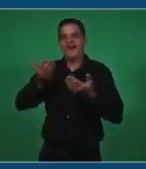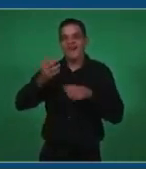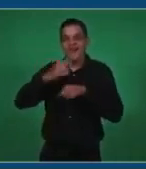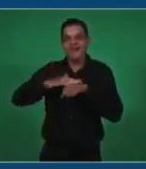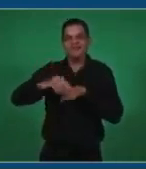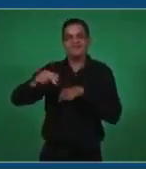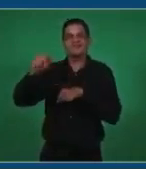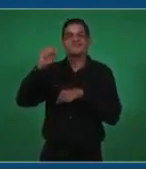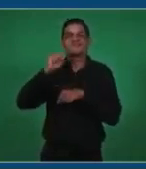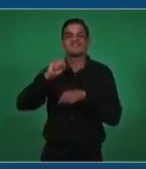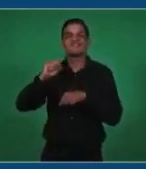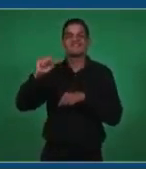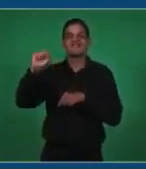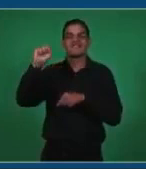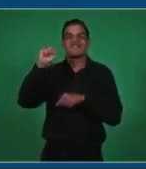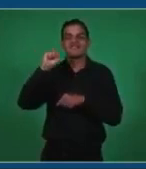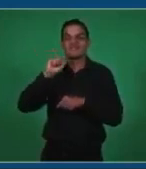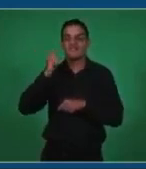and help me,